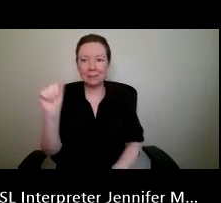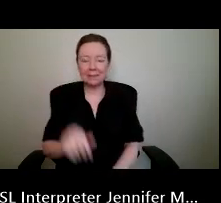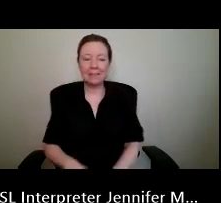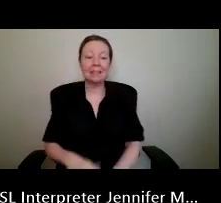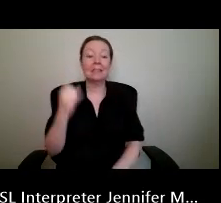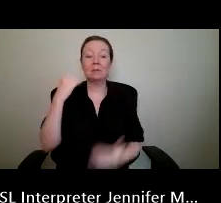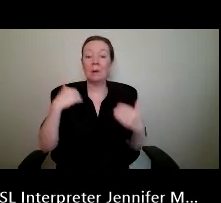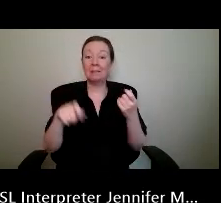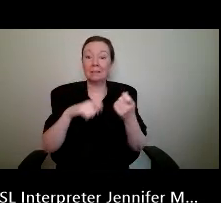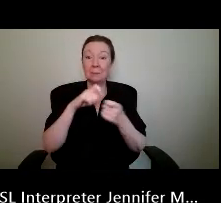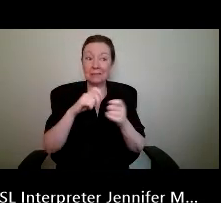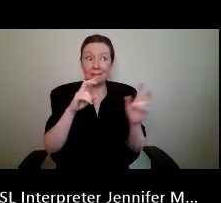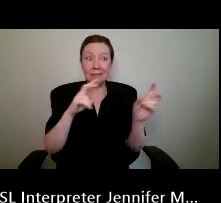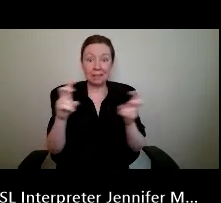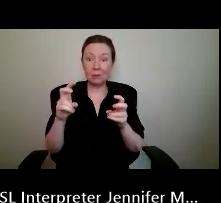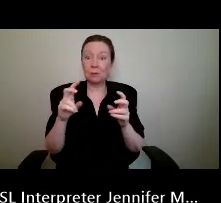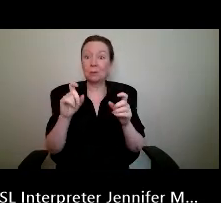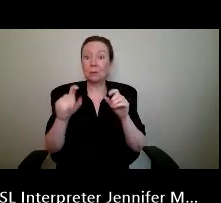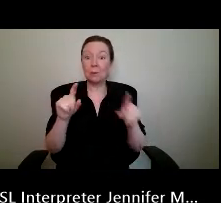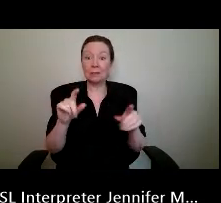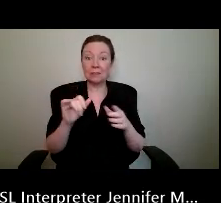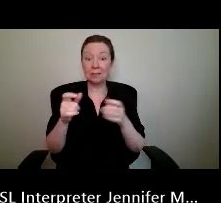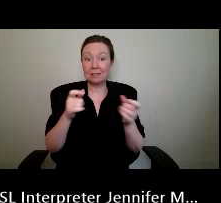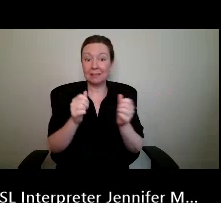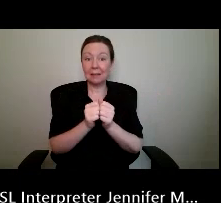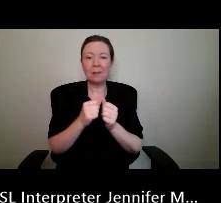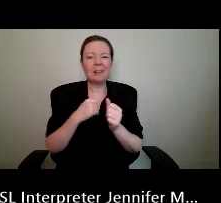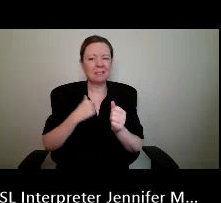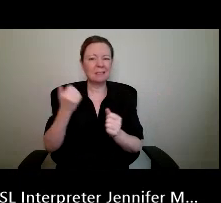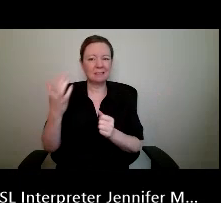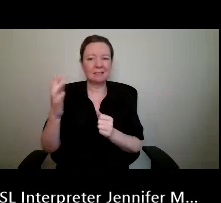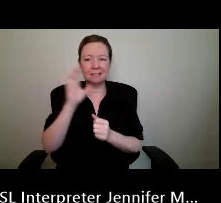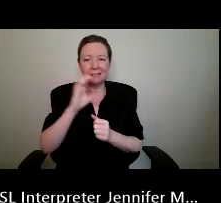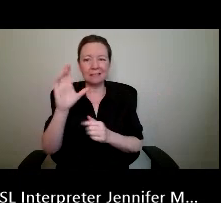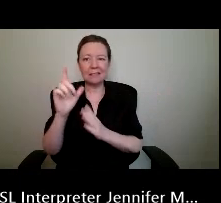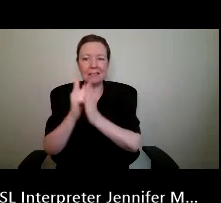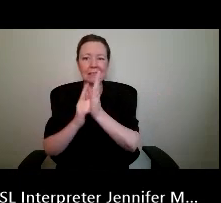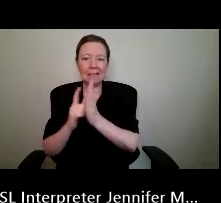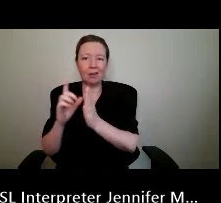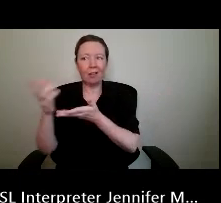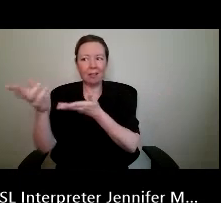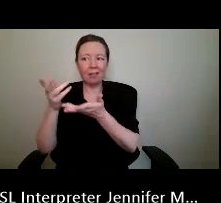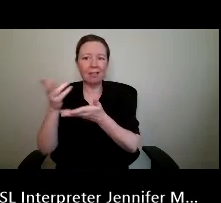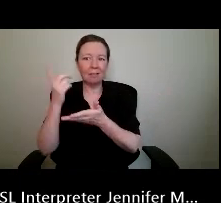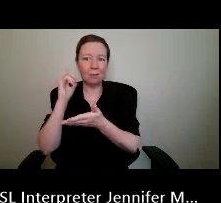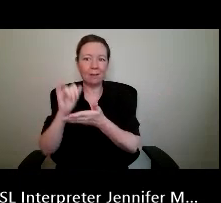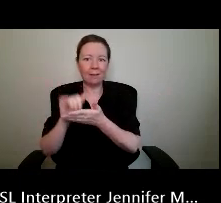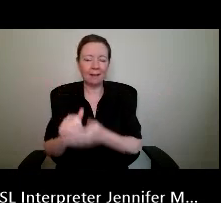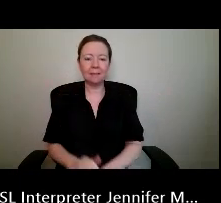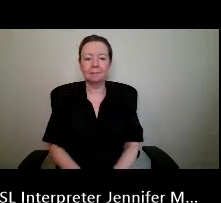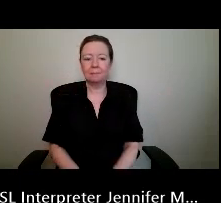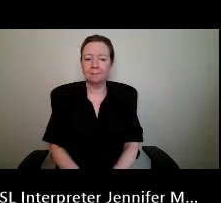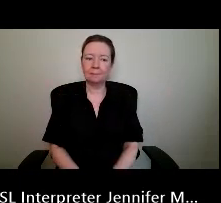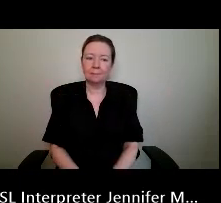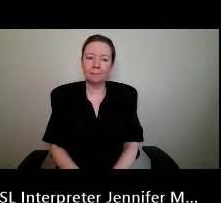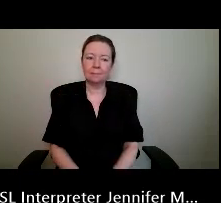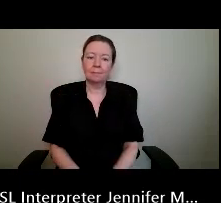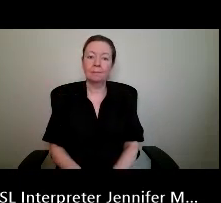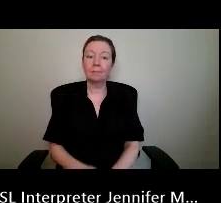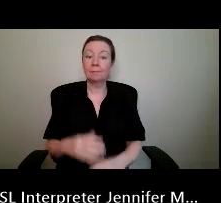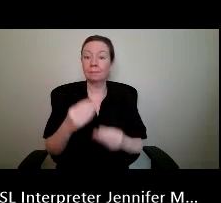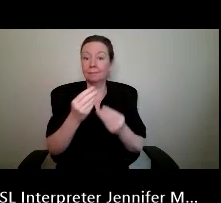specific circumstances or questions that you're dealing with, I would recommend seeking your own legal consult for that. So just to